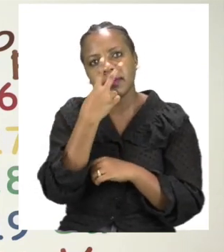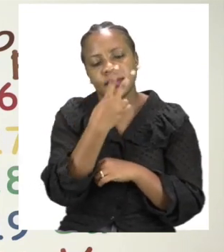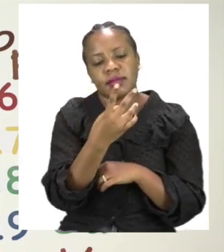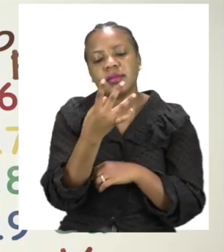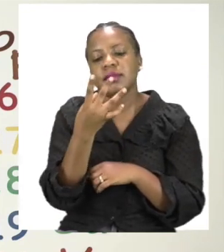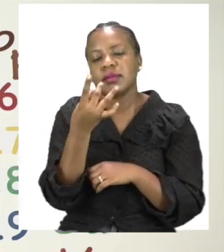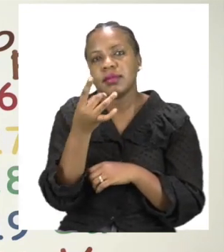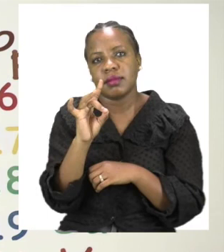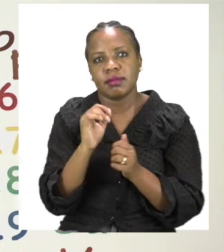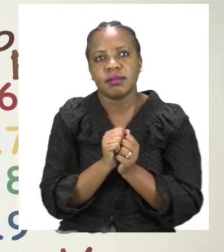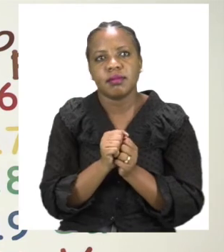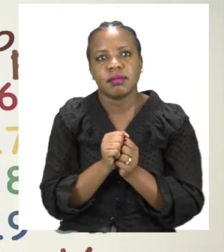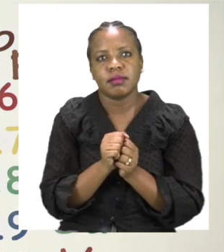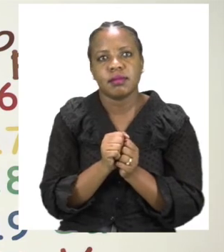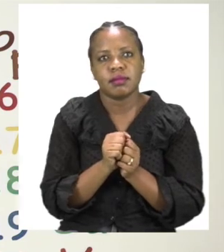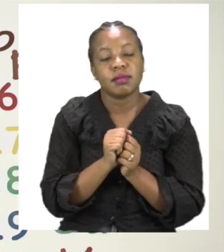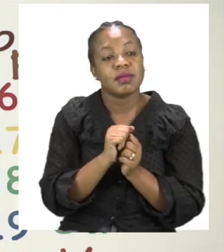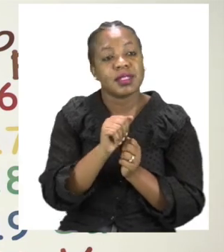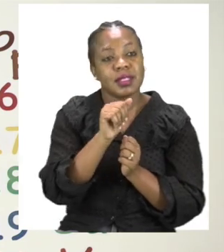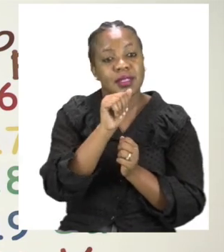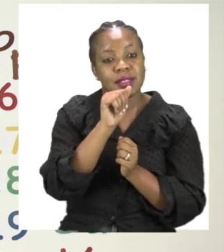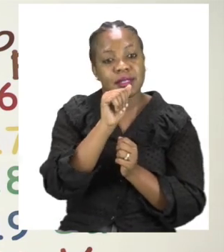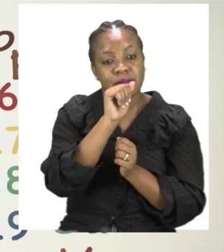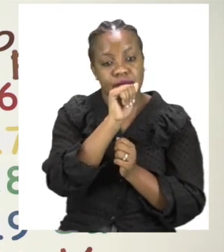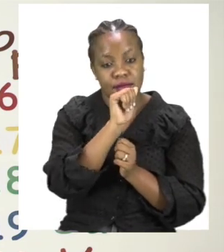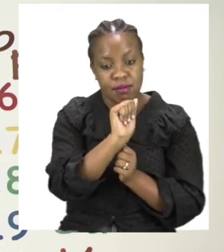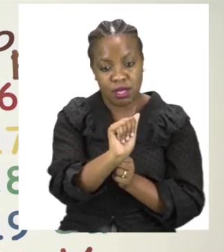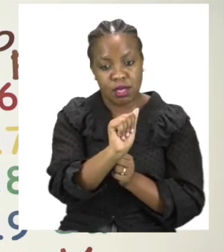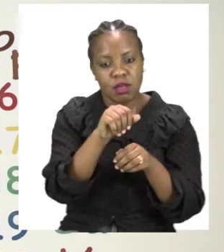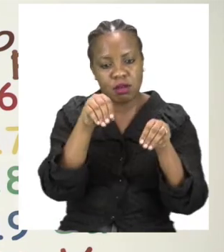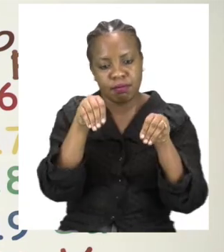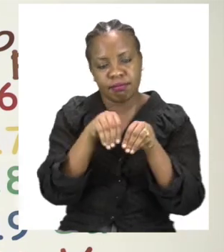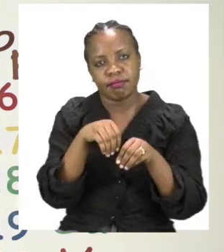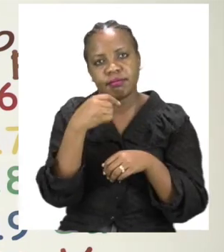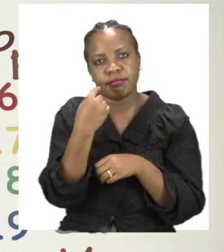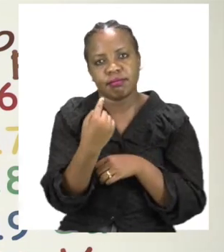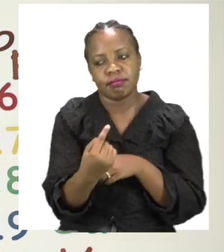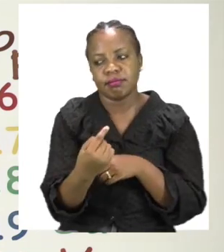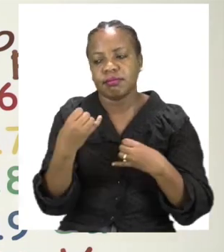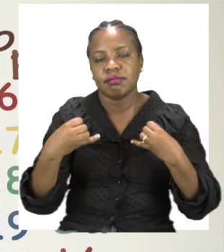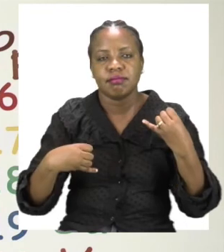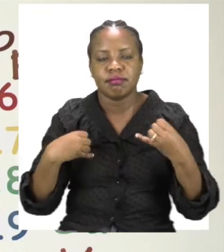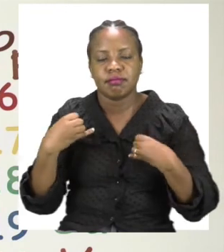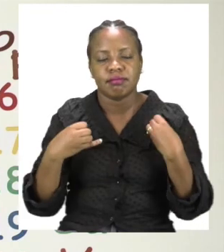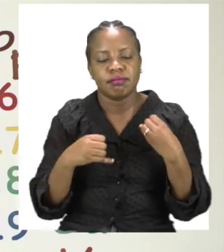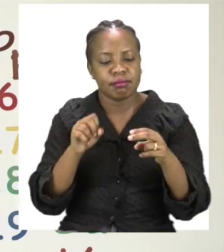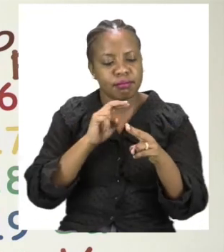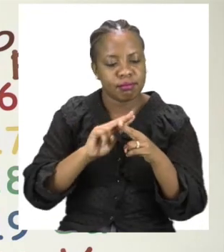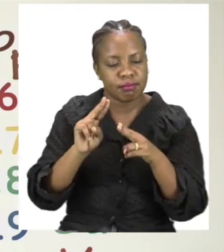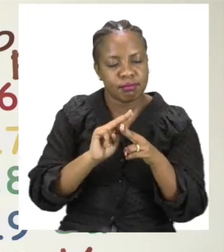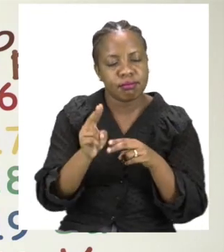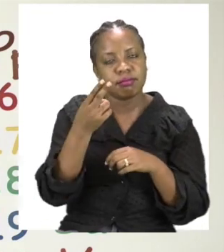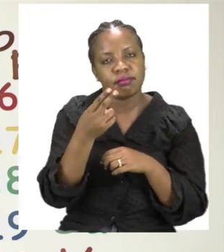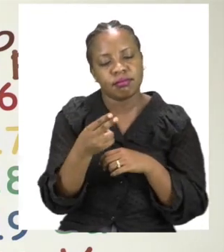the sums, my dear children, you will do by yourselves. Have fun, take your time, and if